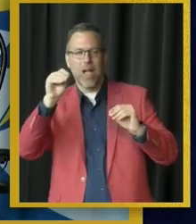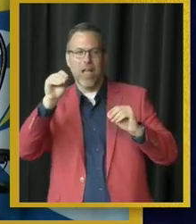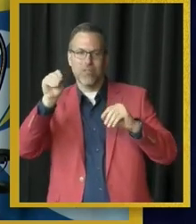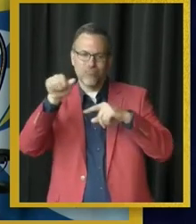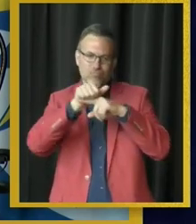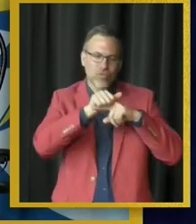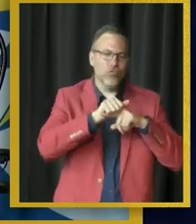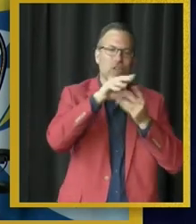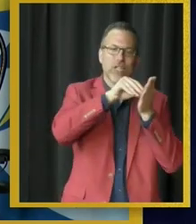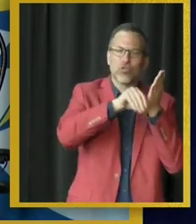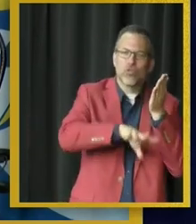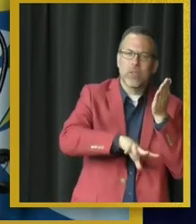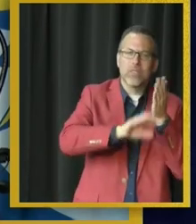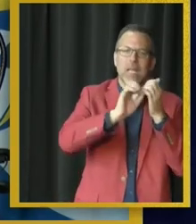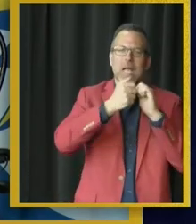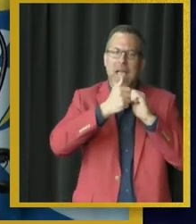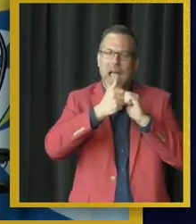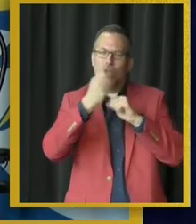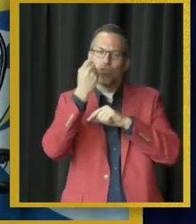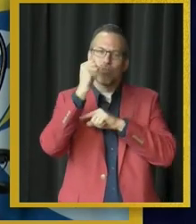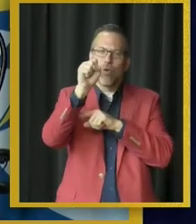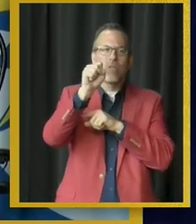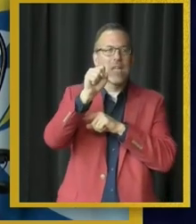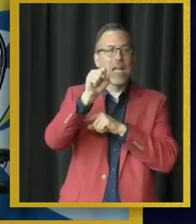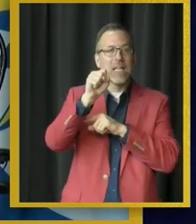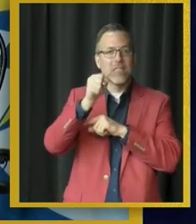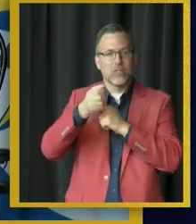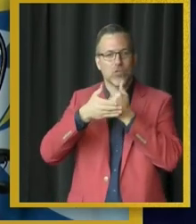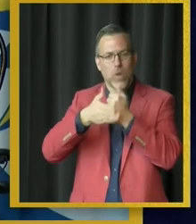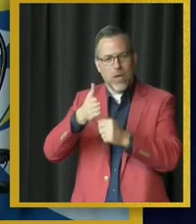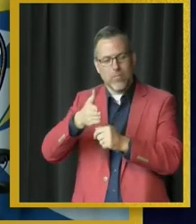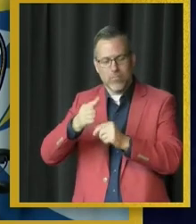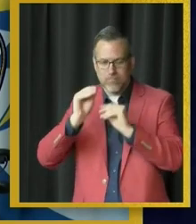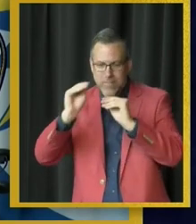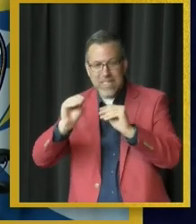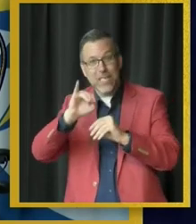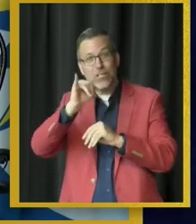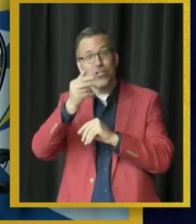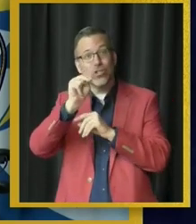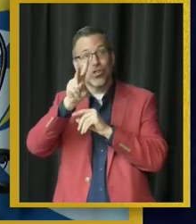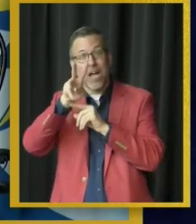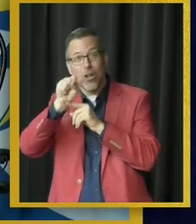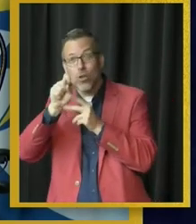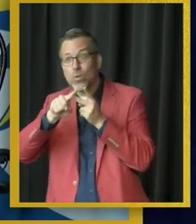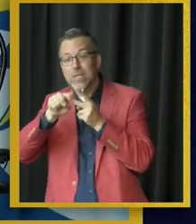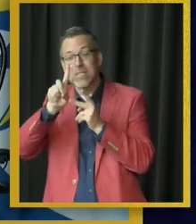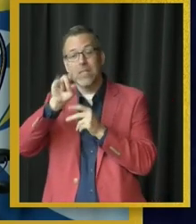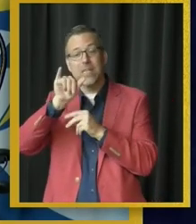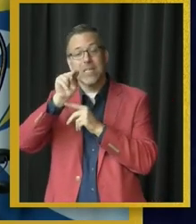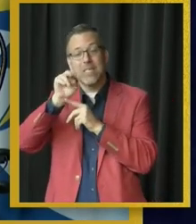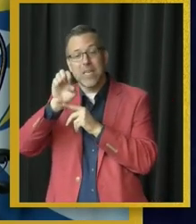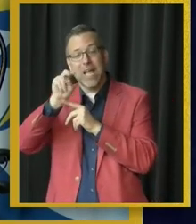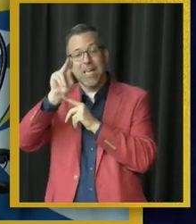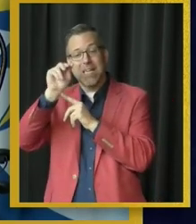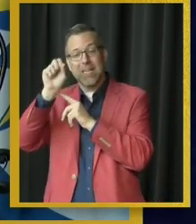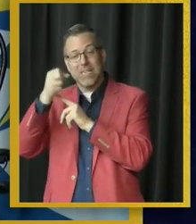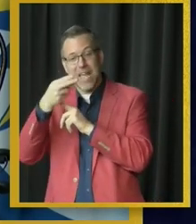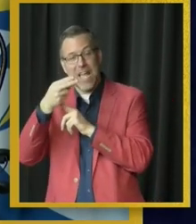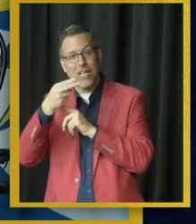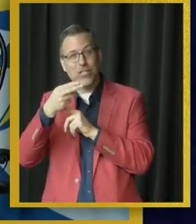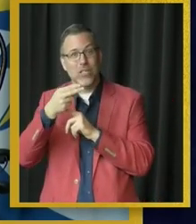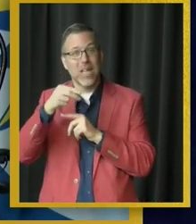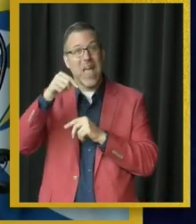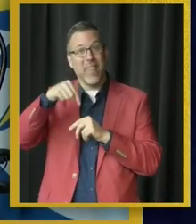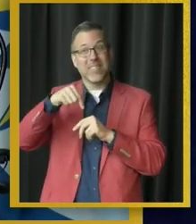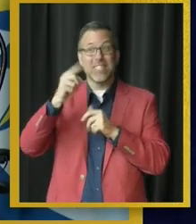nonviolent protest, molding young civil rights leaders like John Lewis and Diane Nash, and naming our first new high school in